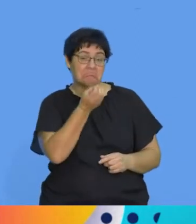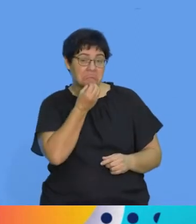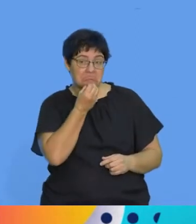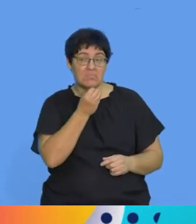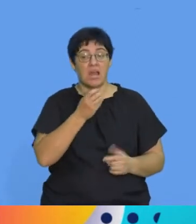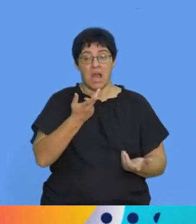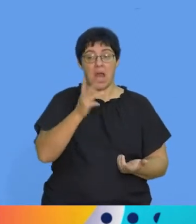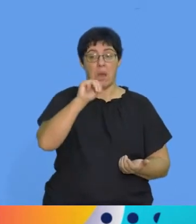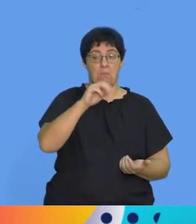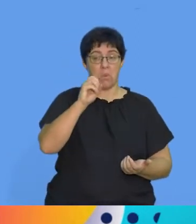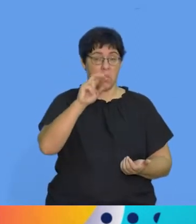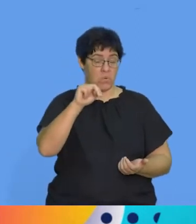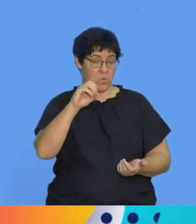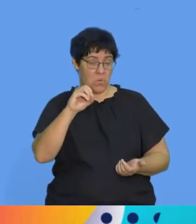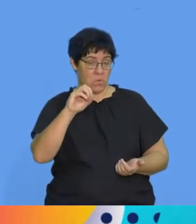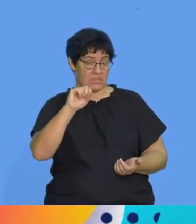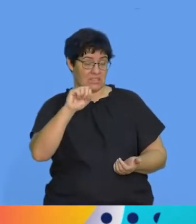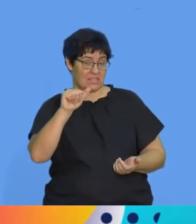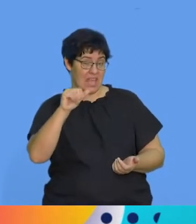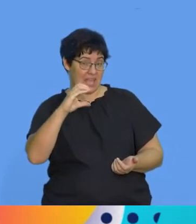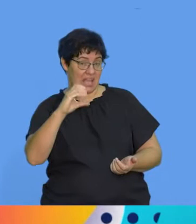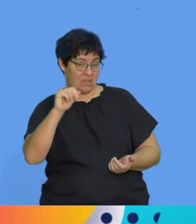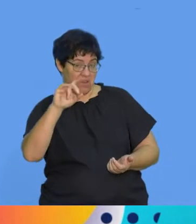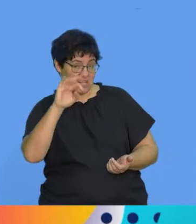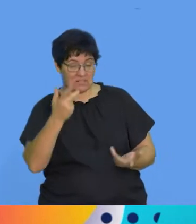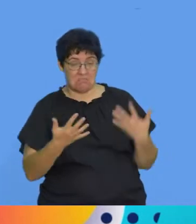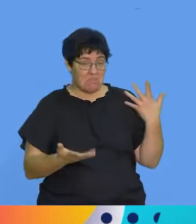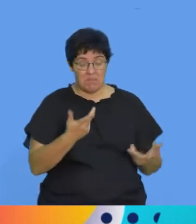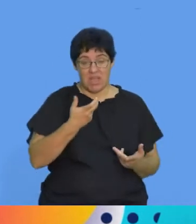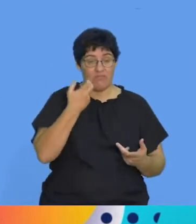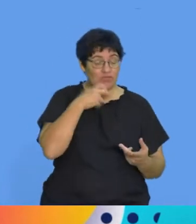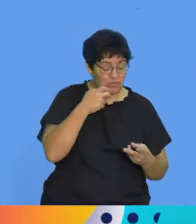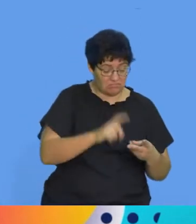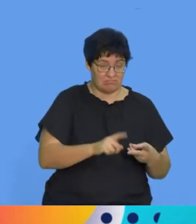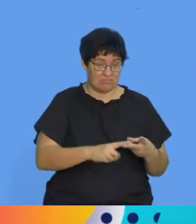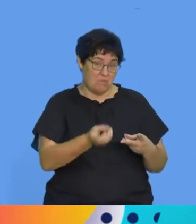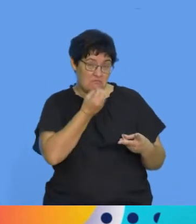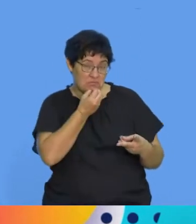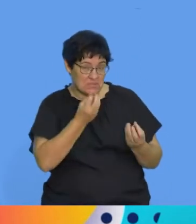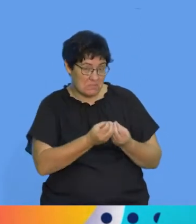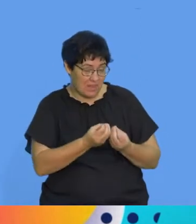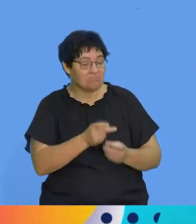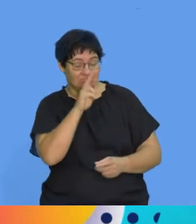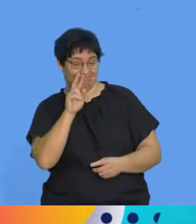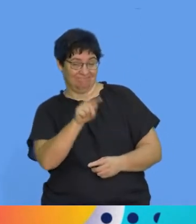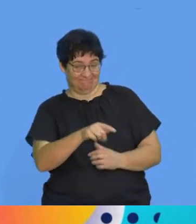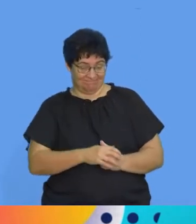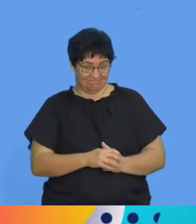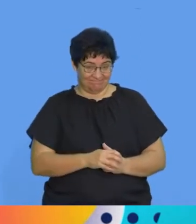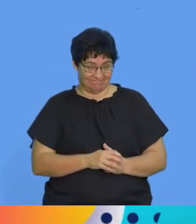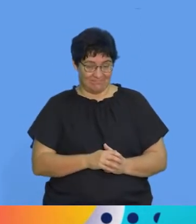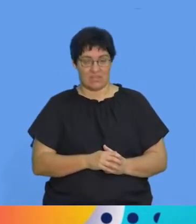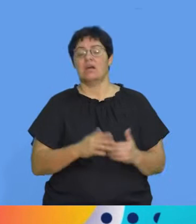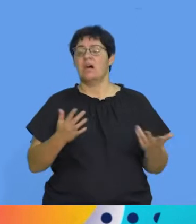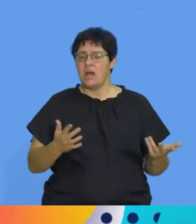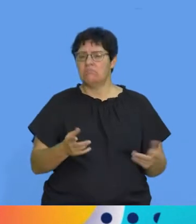Did you maybe have a fruit, right? Did you have some sugar? Did you have a little snack? Right, that's what we're looking at. Just to recap,